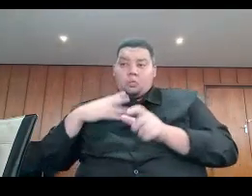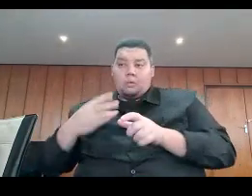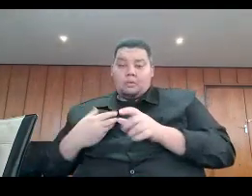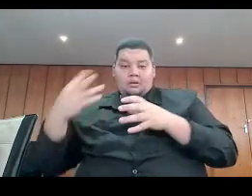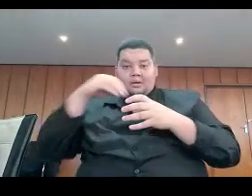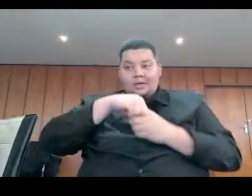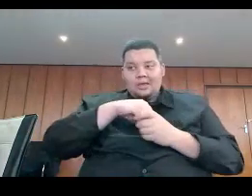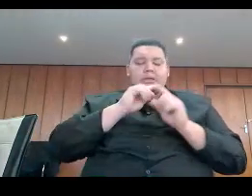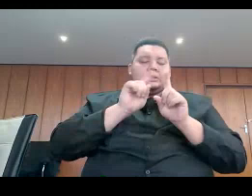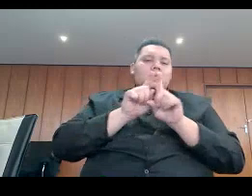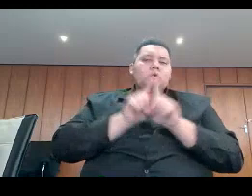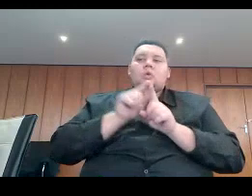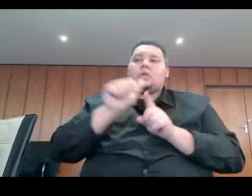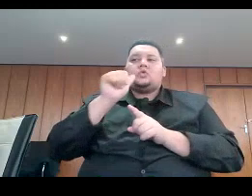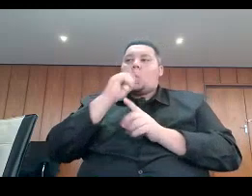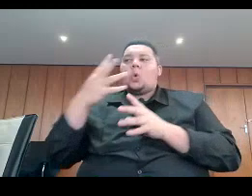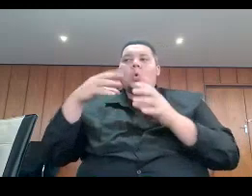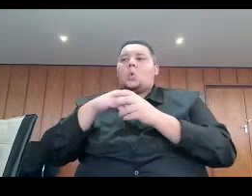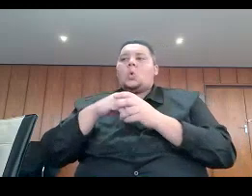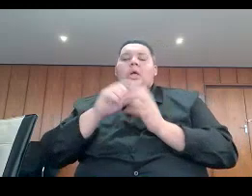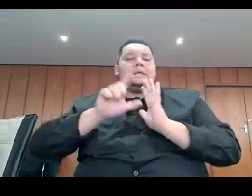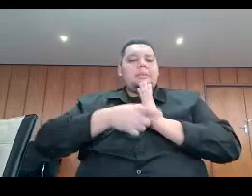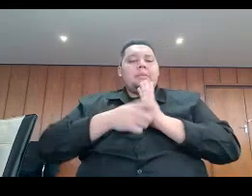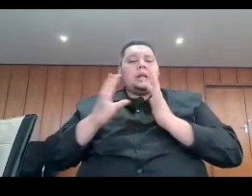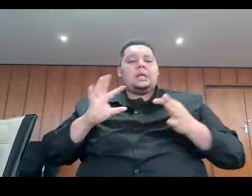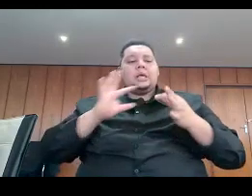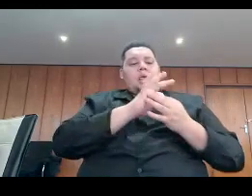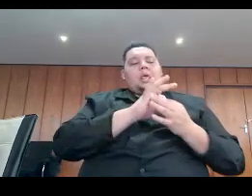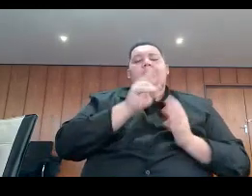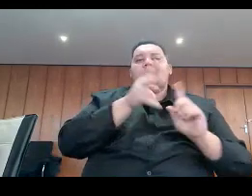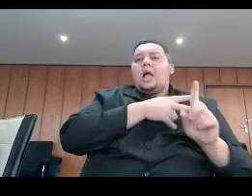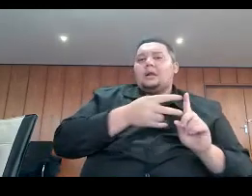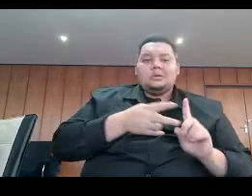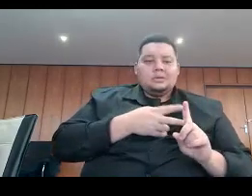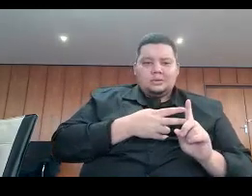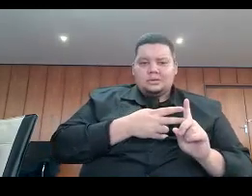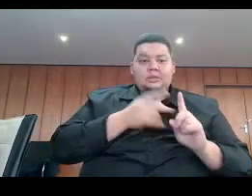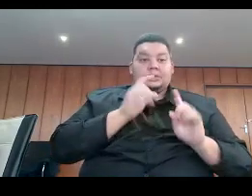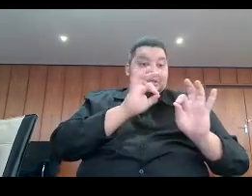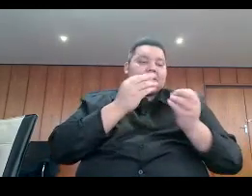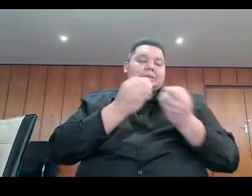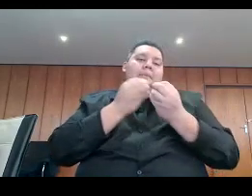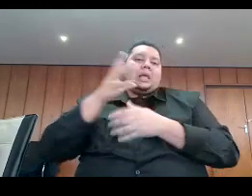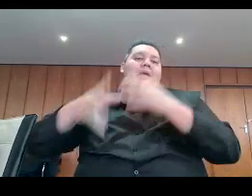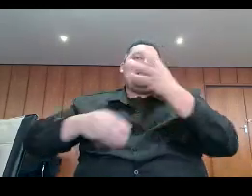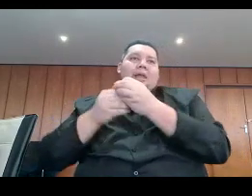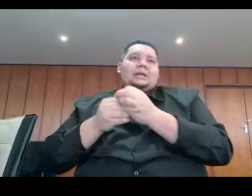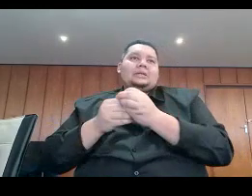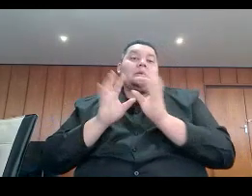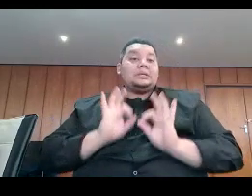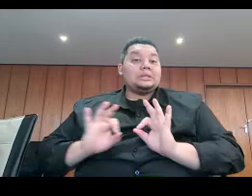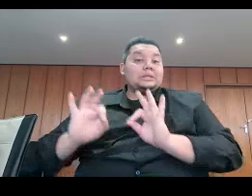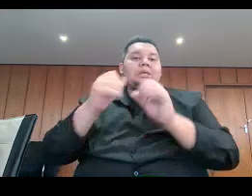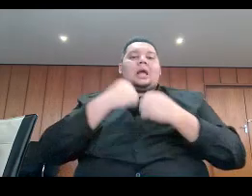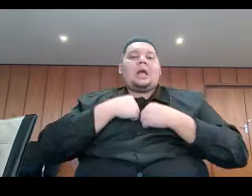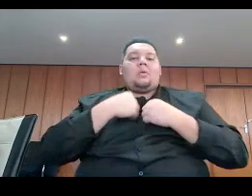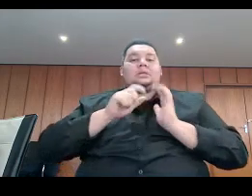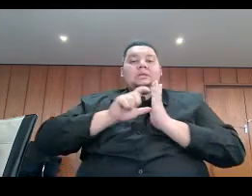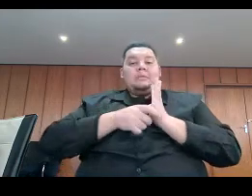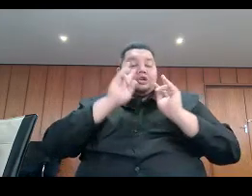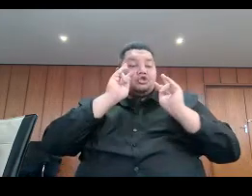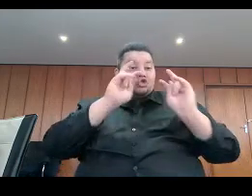around what is disability-related violence, which we're also discovering there's something added on now. So this is kind of what disability research